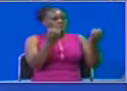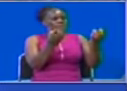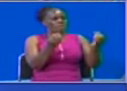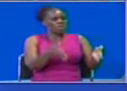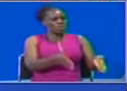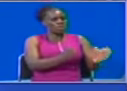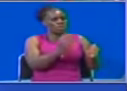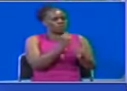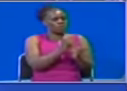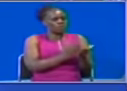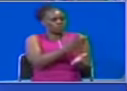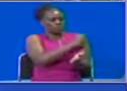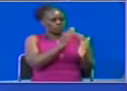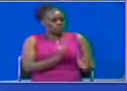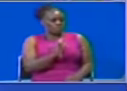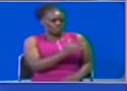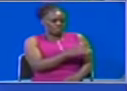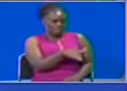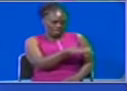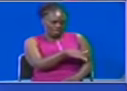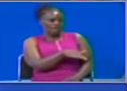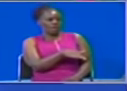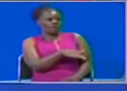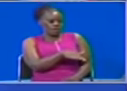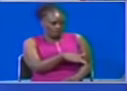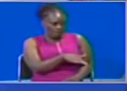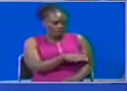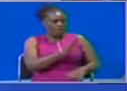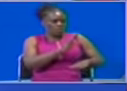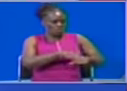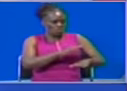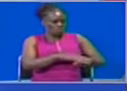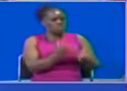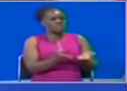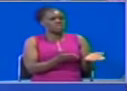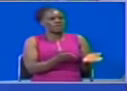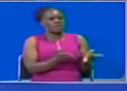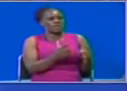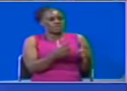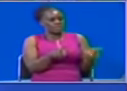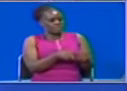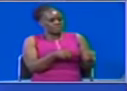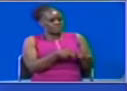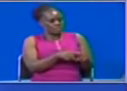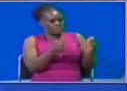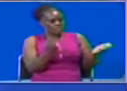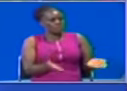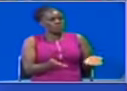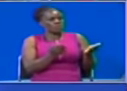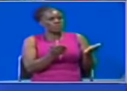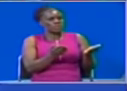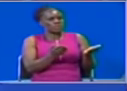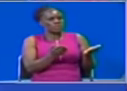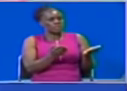ensure that the doctors who stay in that facility, in those facilities, can effectively serve the public. Right. Along with that, then improving the terms